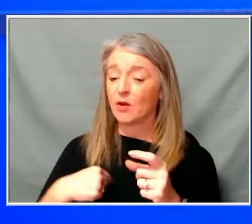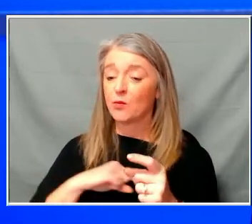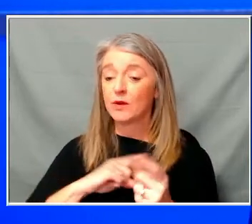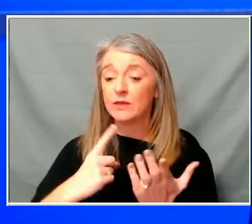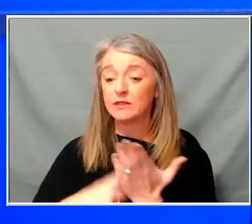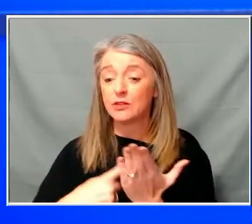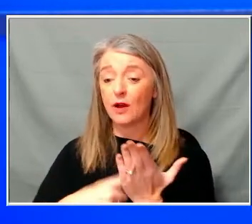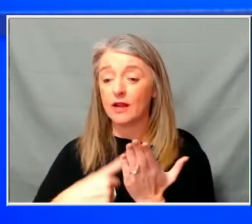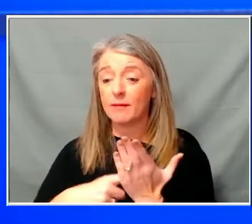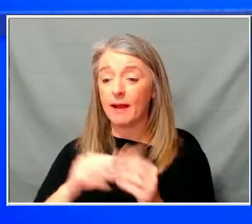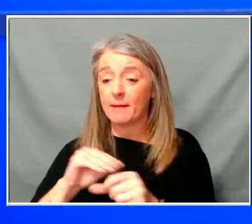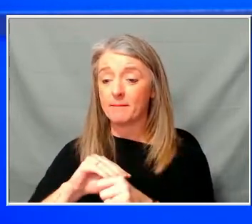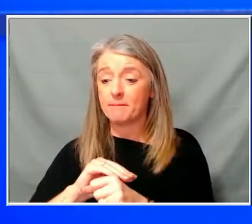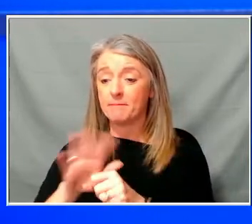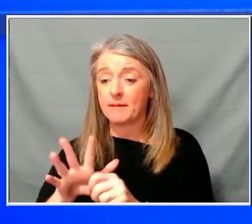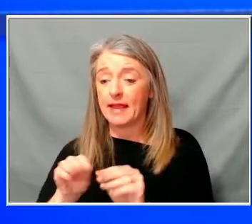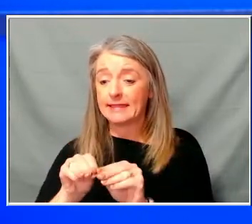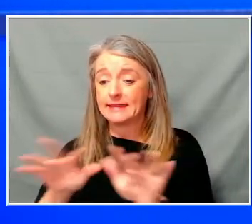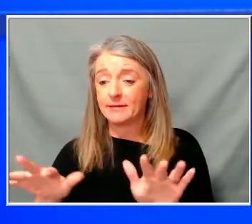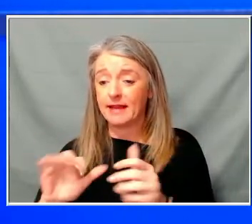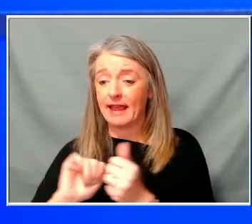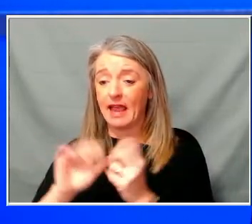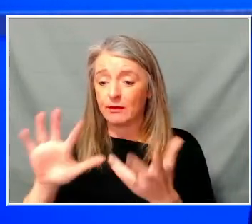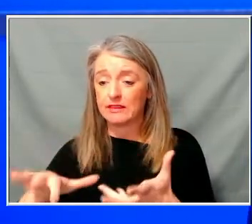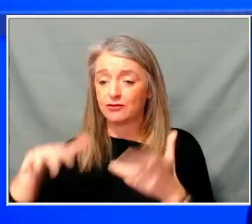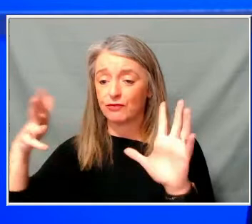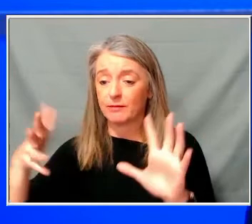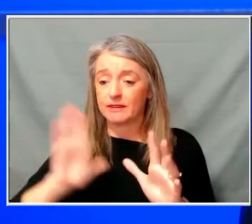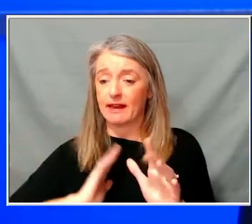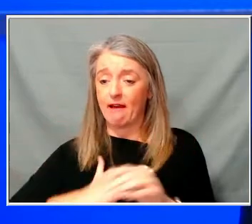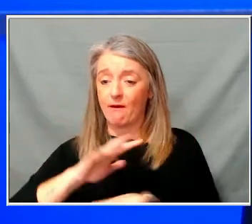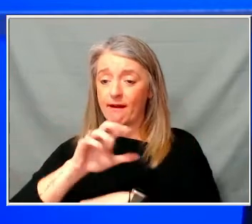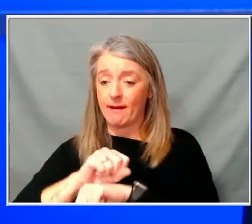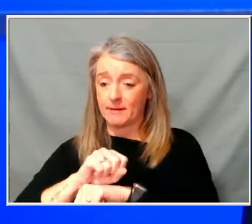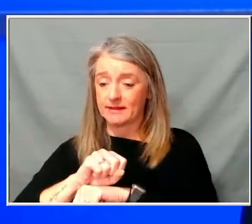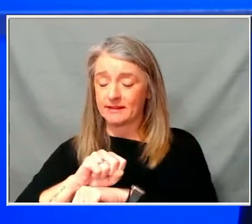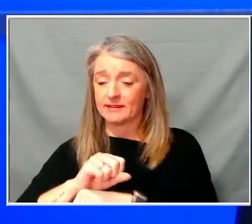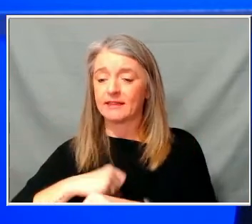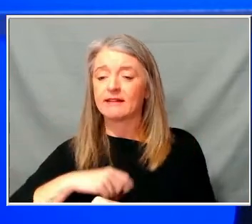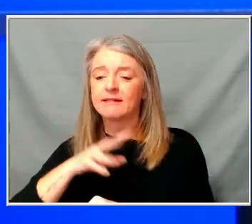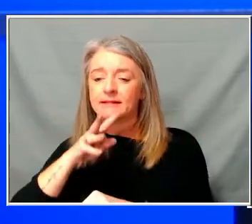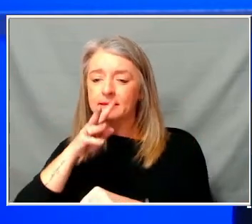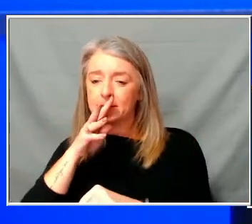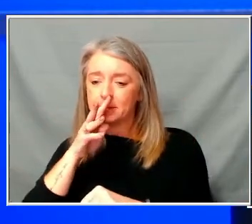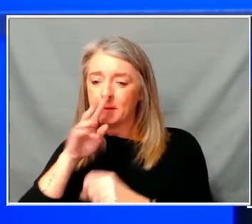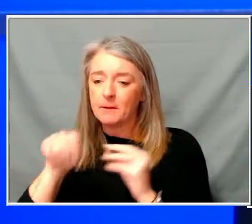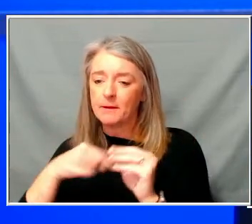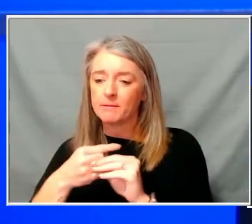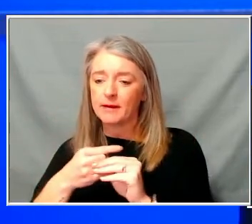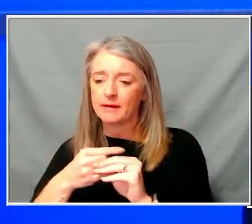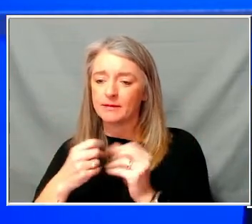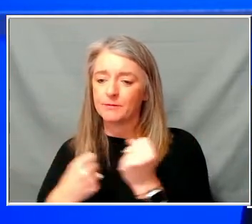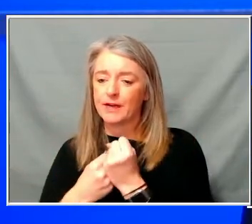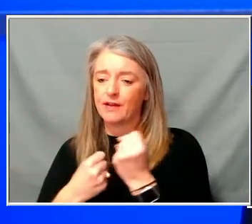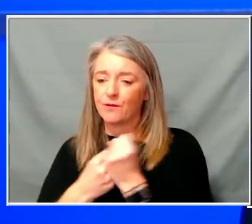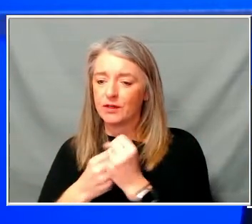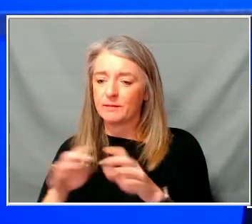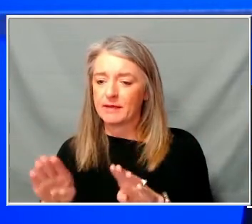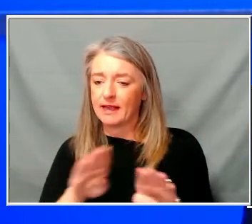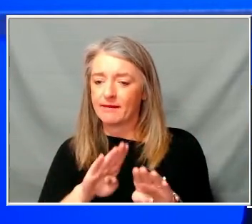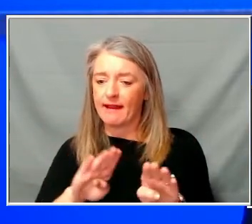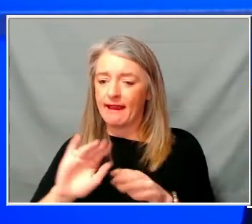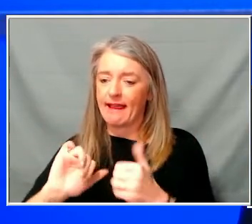like the pandemic and how it disrupted habit, I spoke about the reinforcement of behavior and how that forms